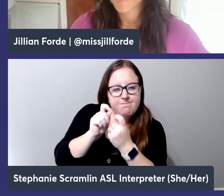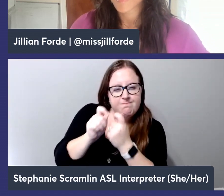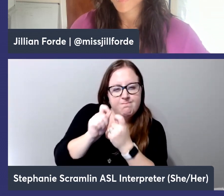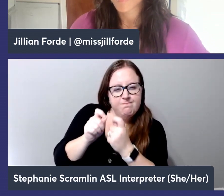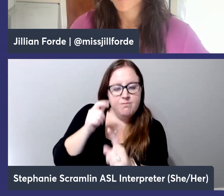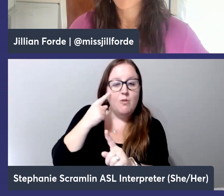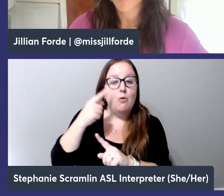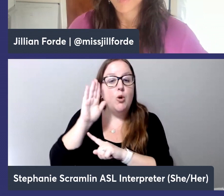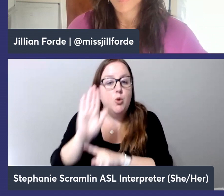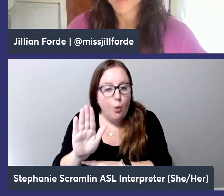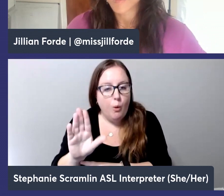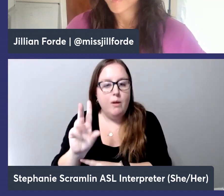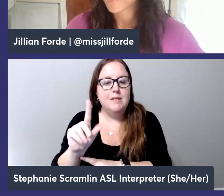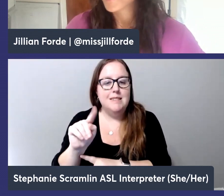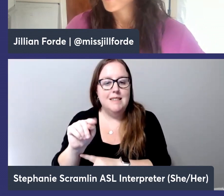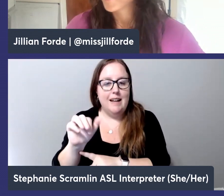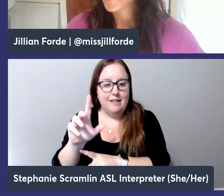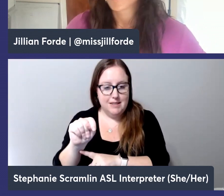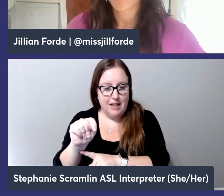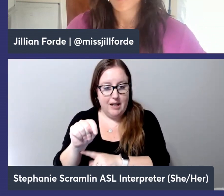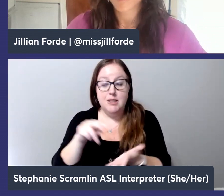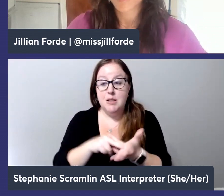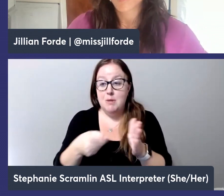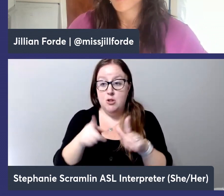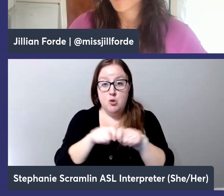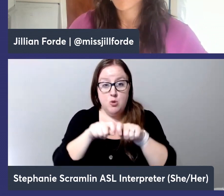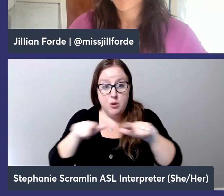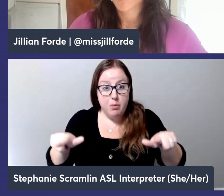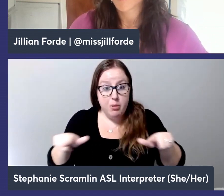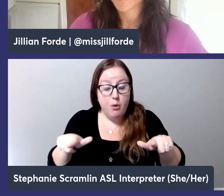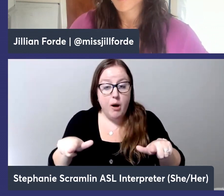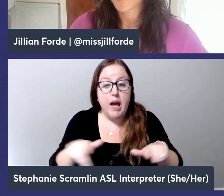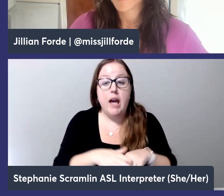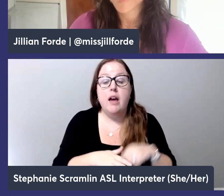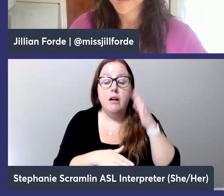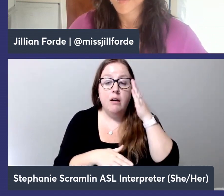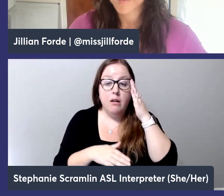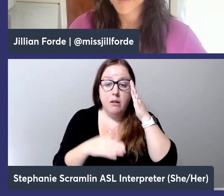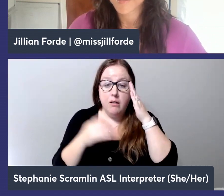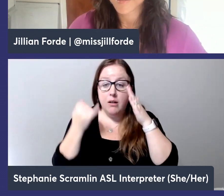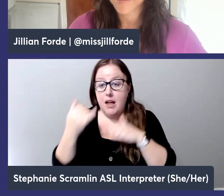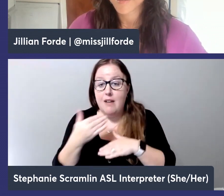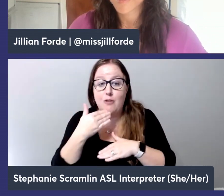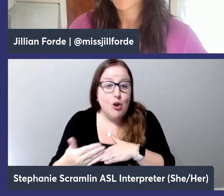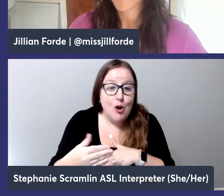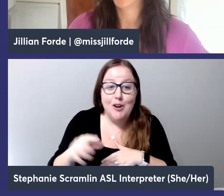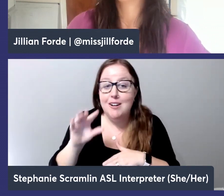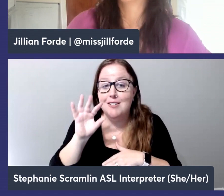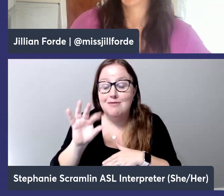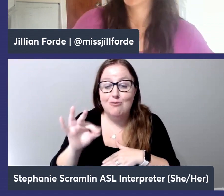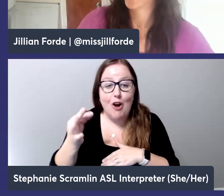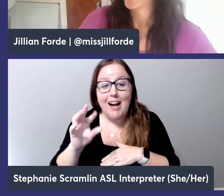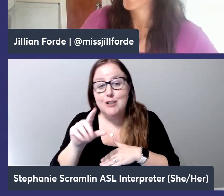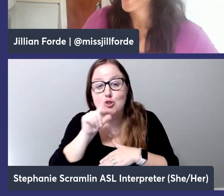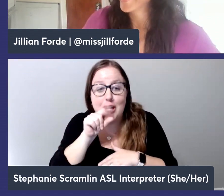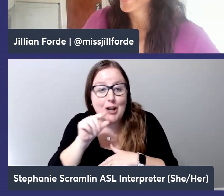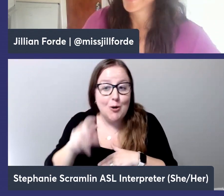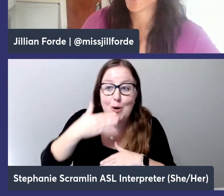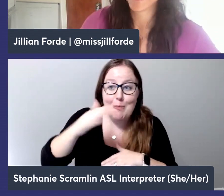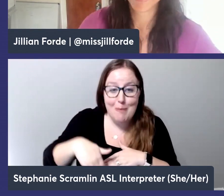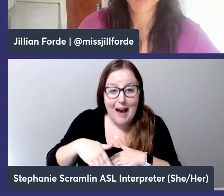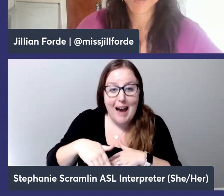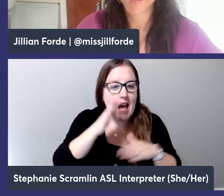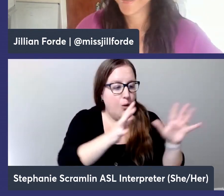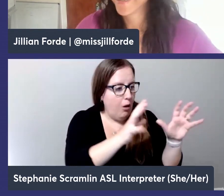data set, such that when you deploy it, it can predict whether it's a good fried chicken or a bad fried chicken. So